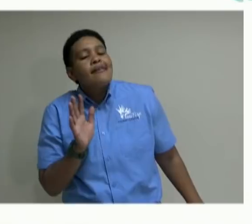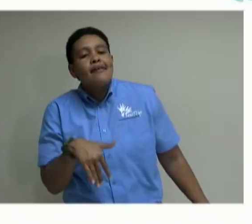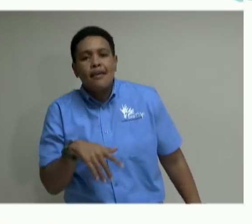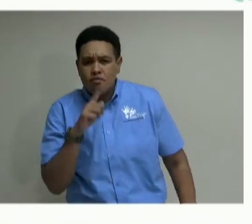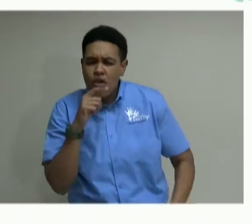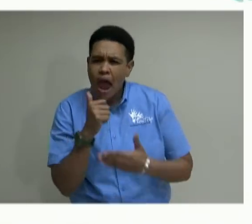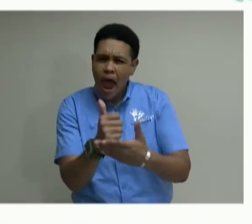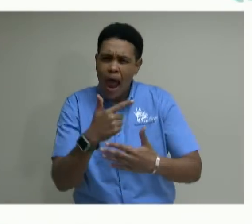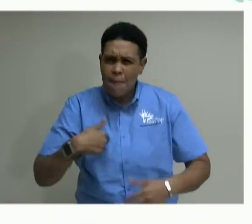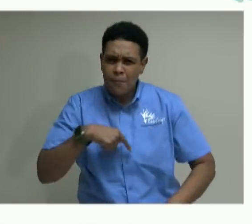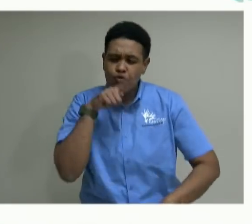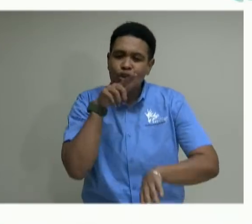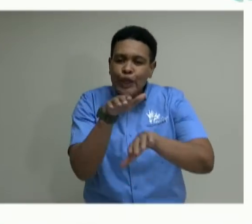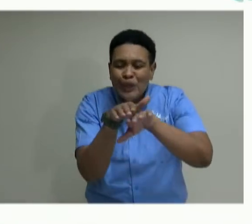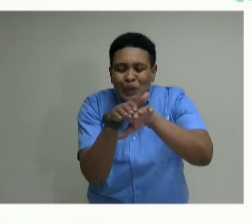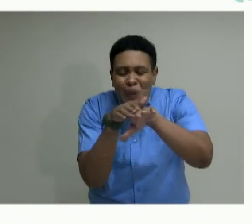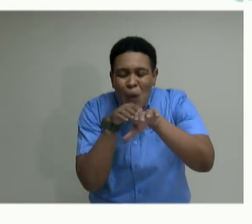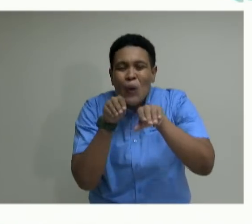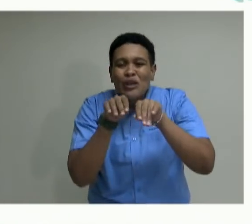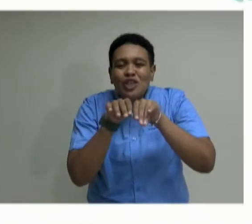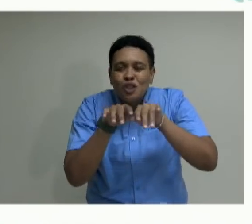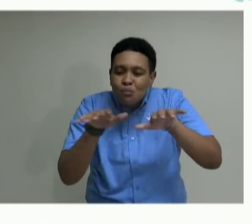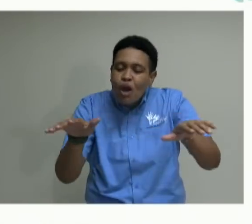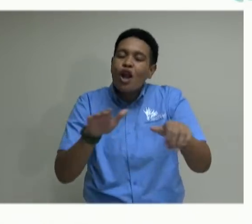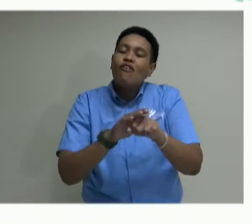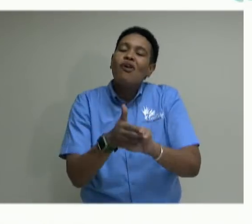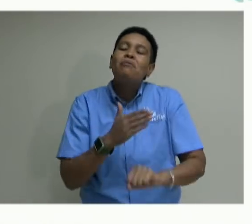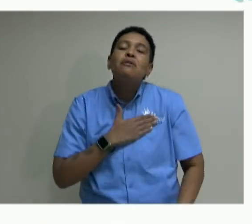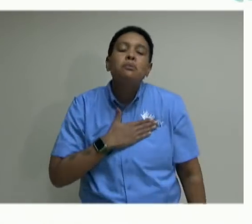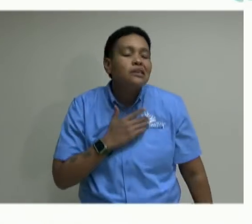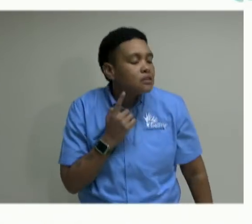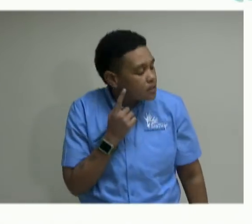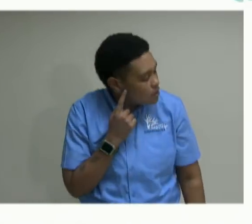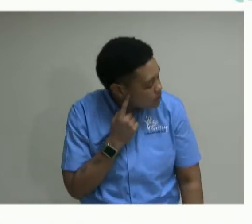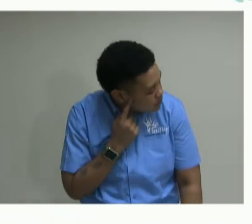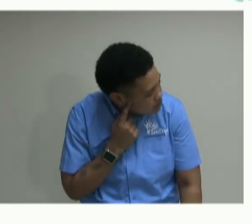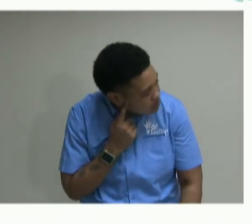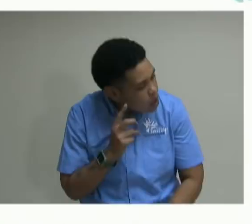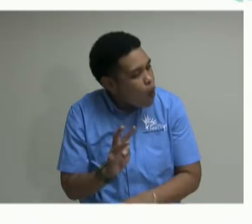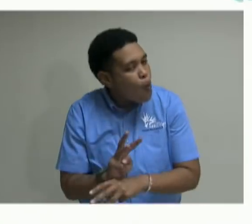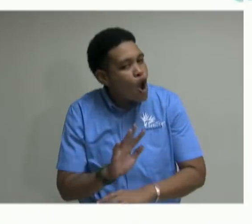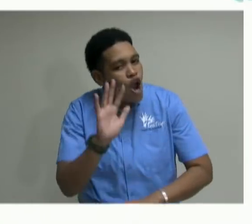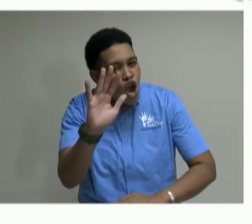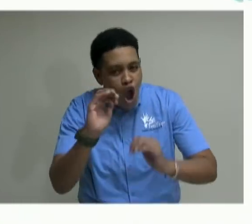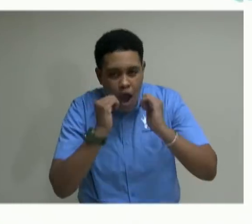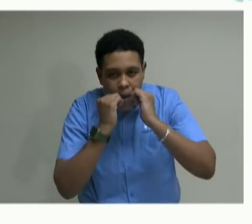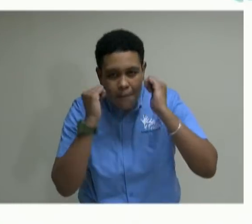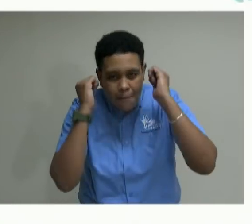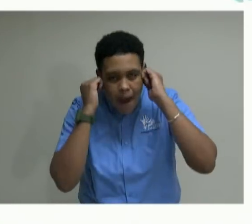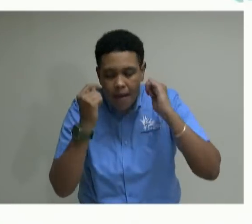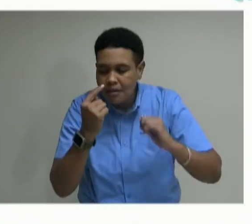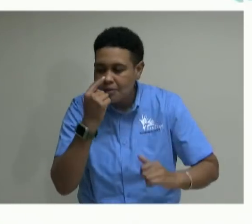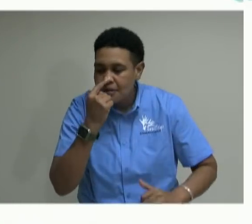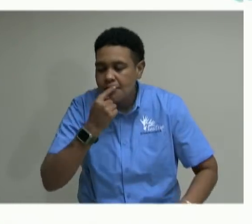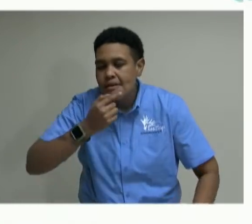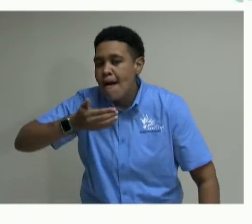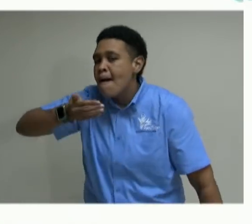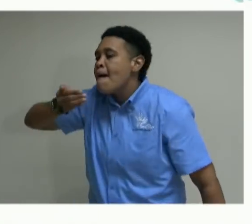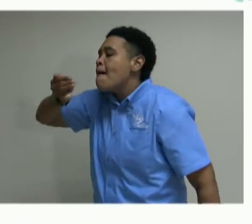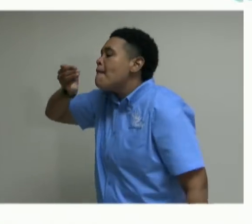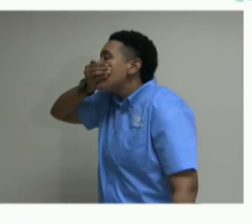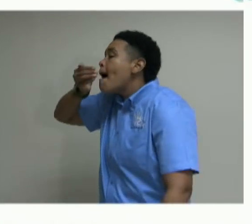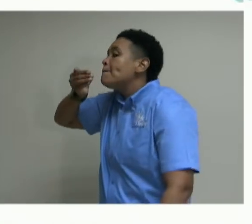help us to slow the spread of COVID. Wear your mask whenever you're in